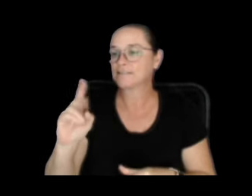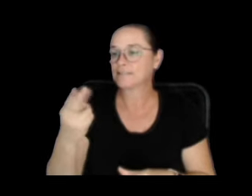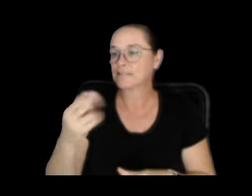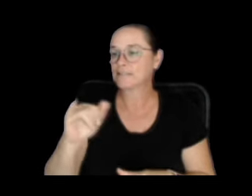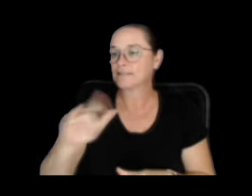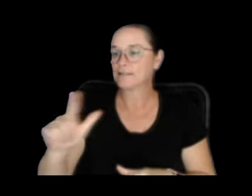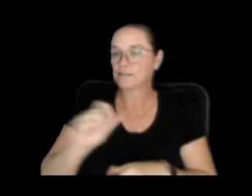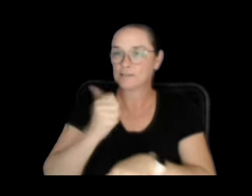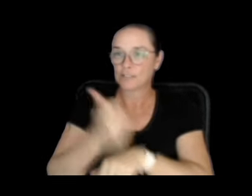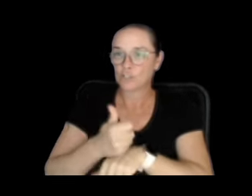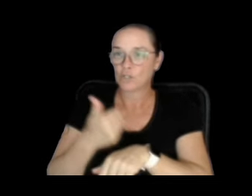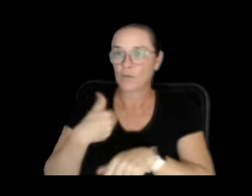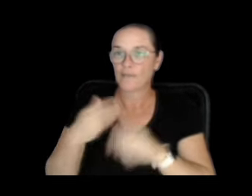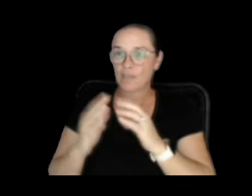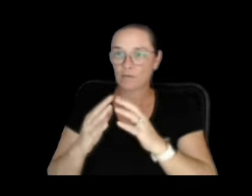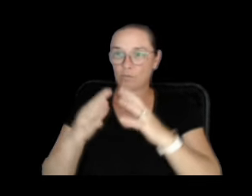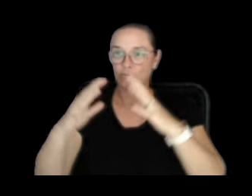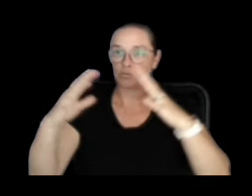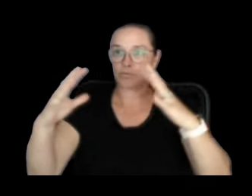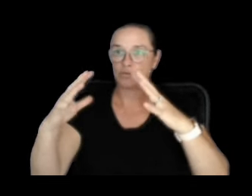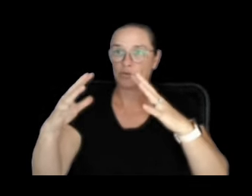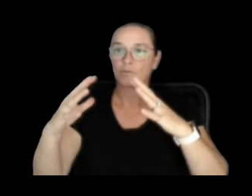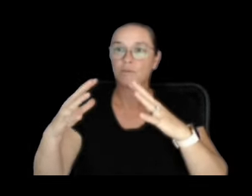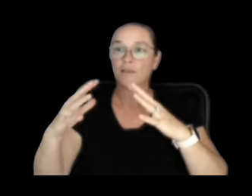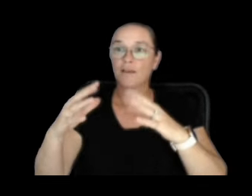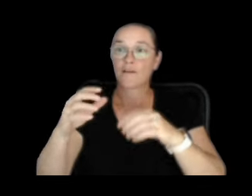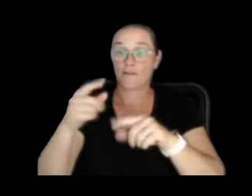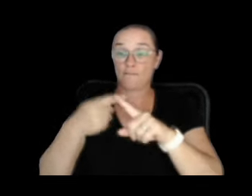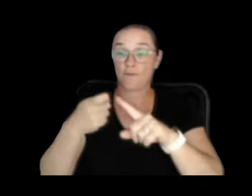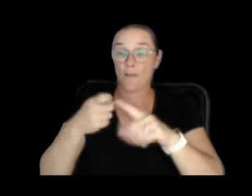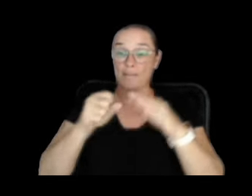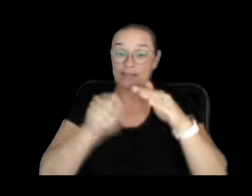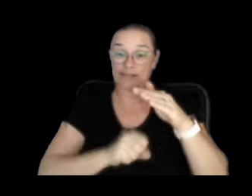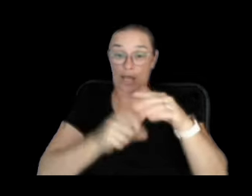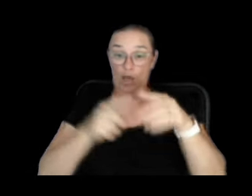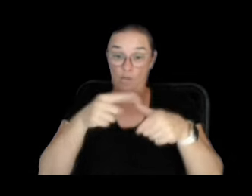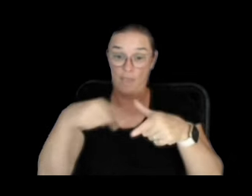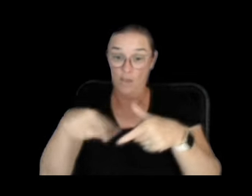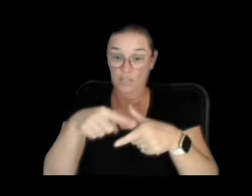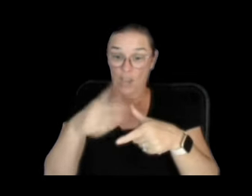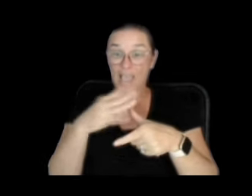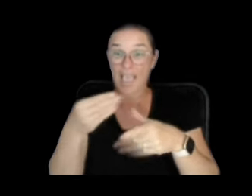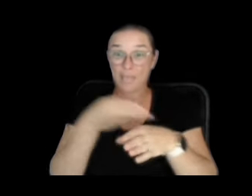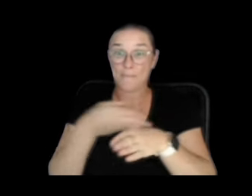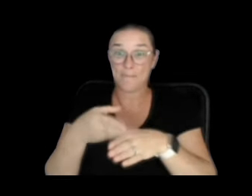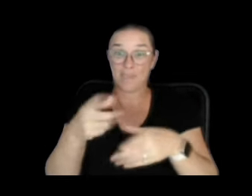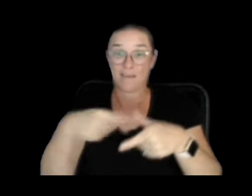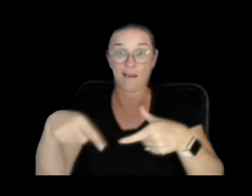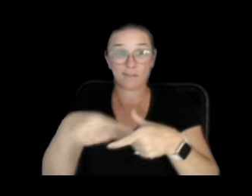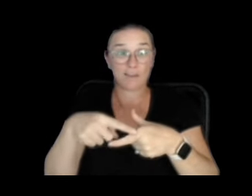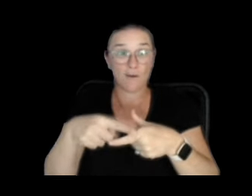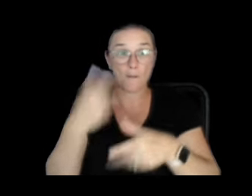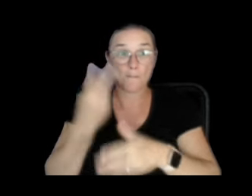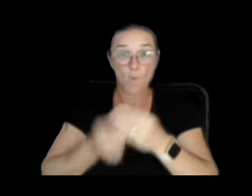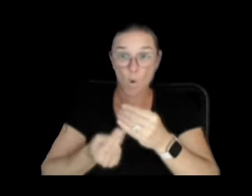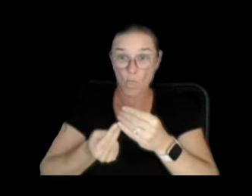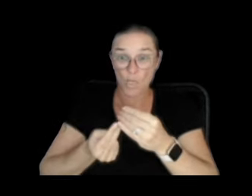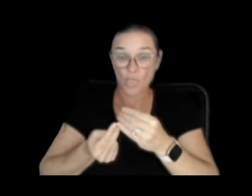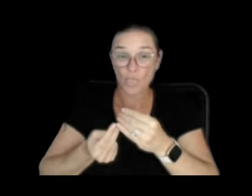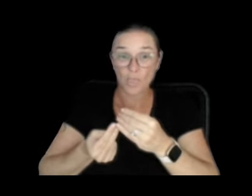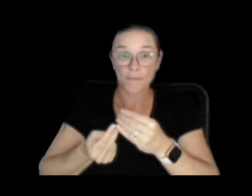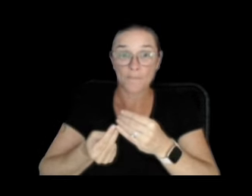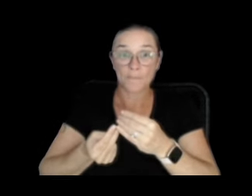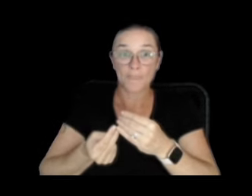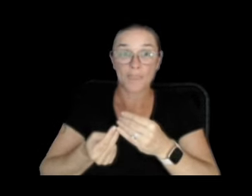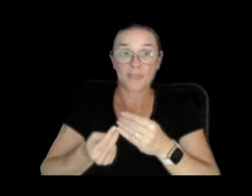both from the South Caldera area and from the main caldera area as well, at a pretty massive scale